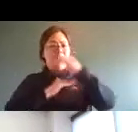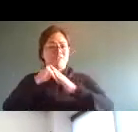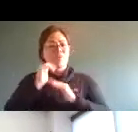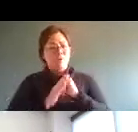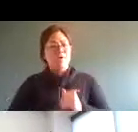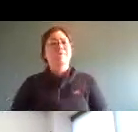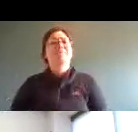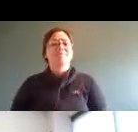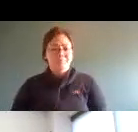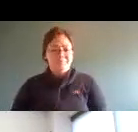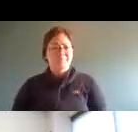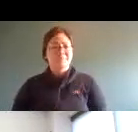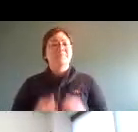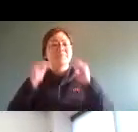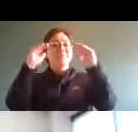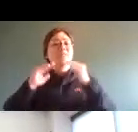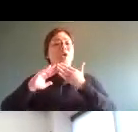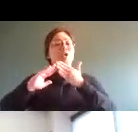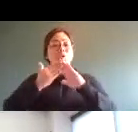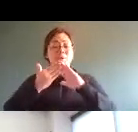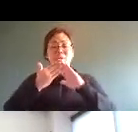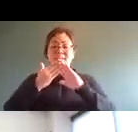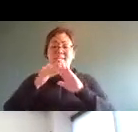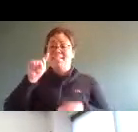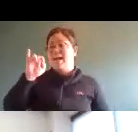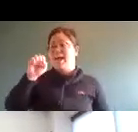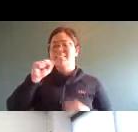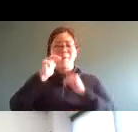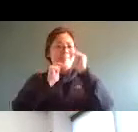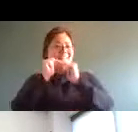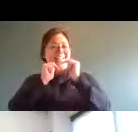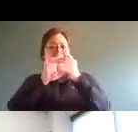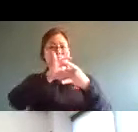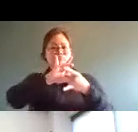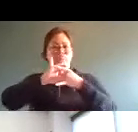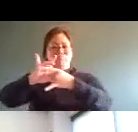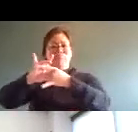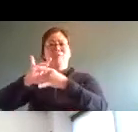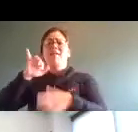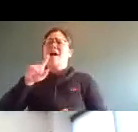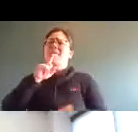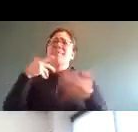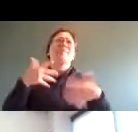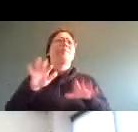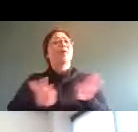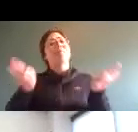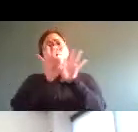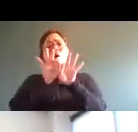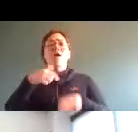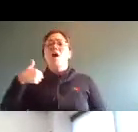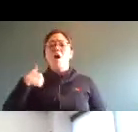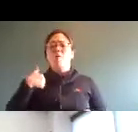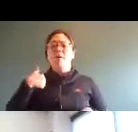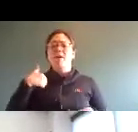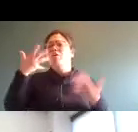Next, I'll step into building community ties. And those are a vital part of who we are as an organization. So we don't just want to be, a